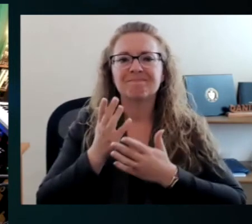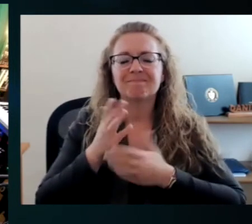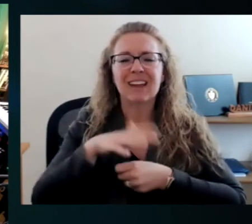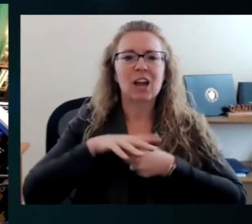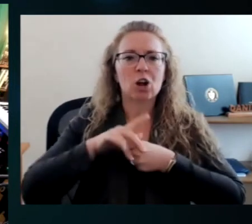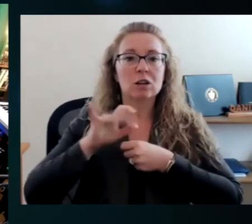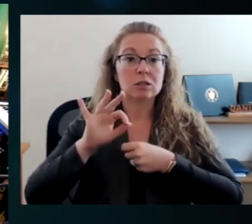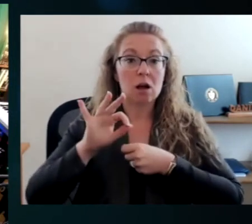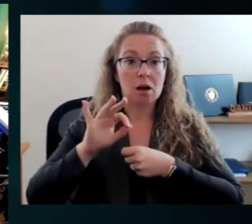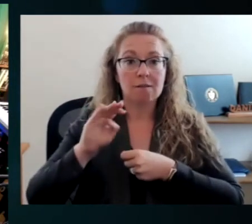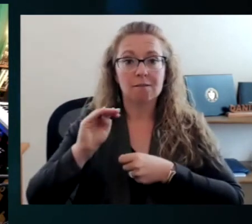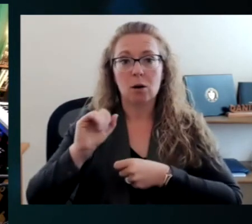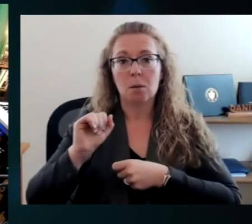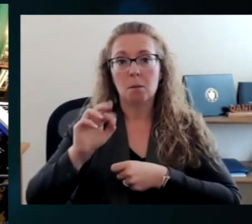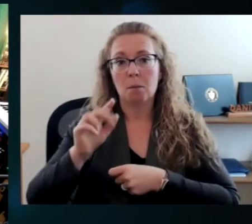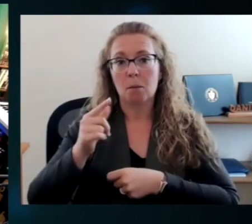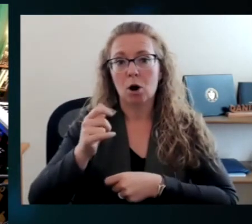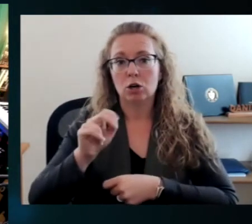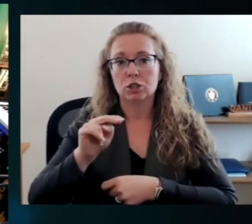issues.